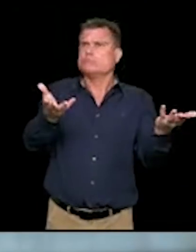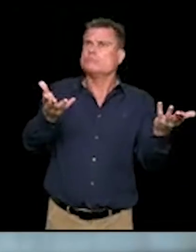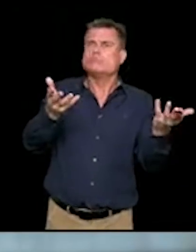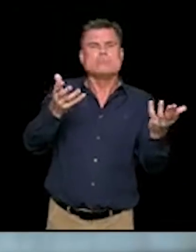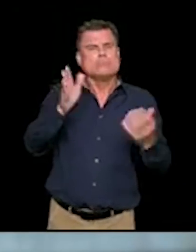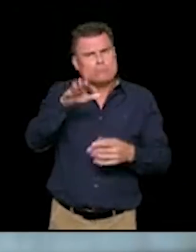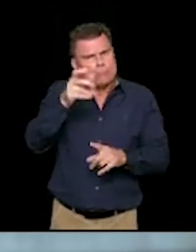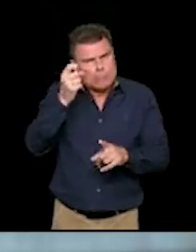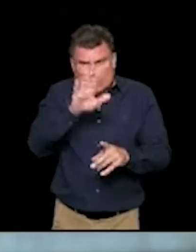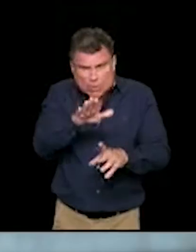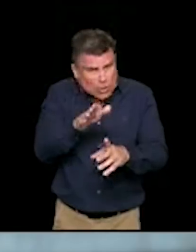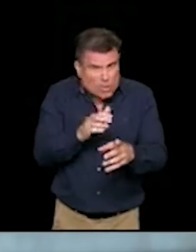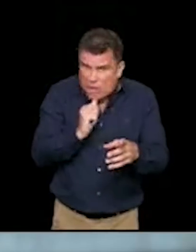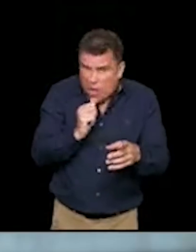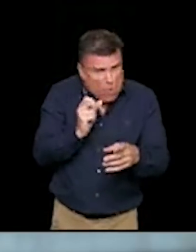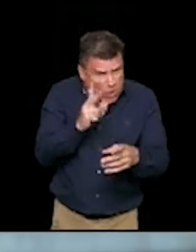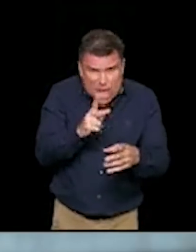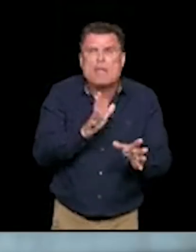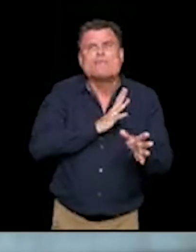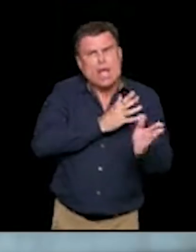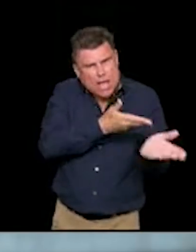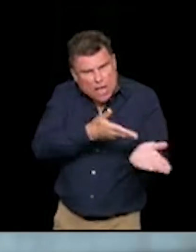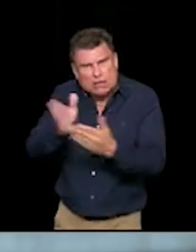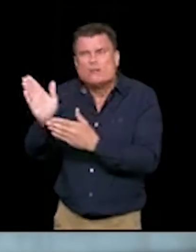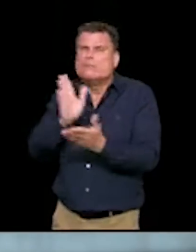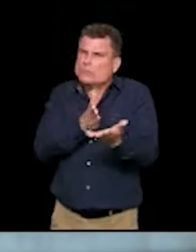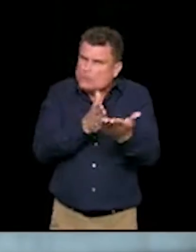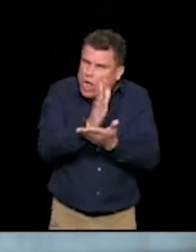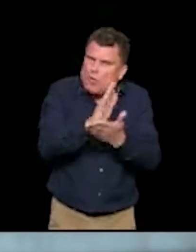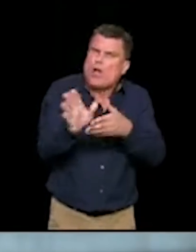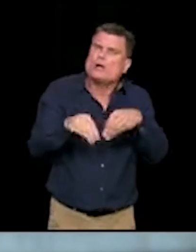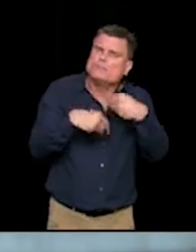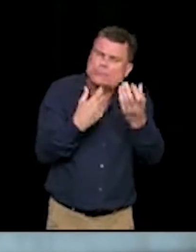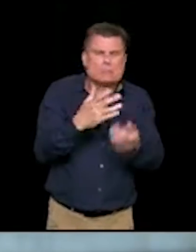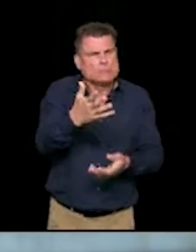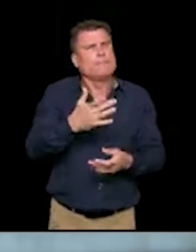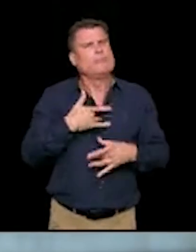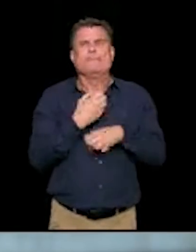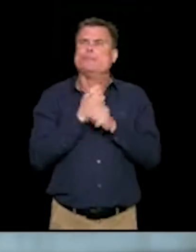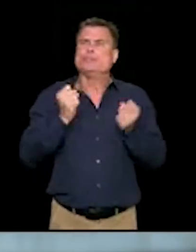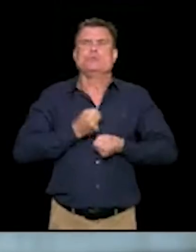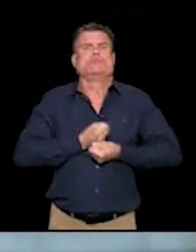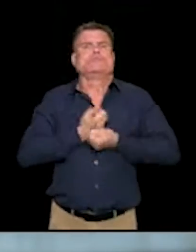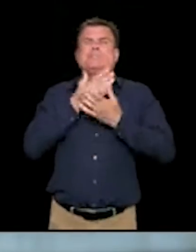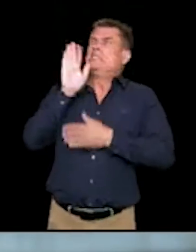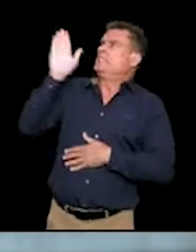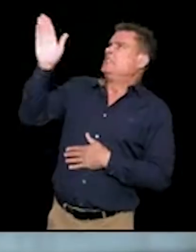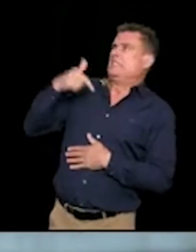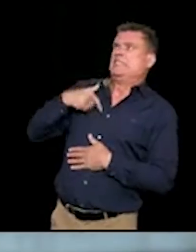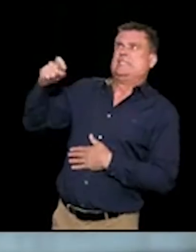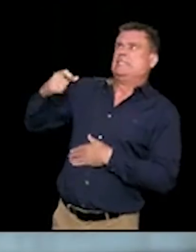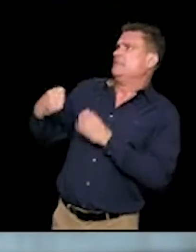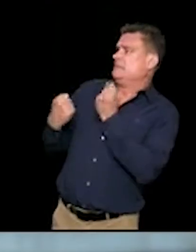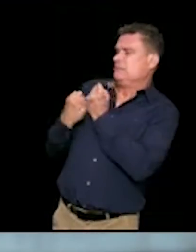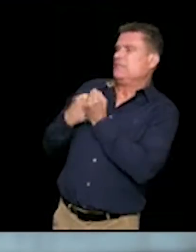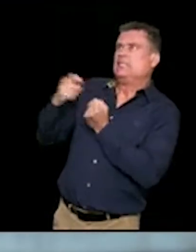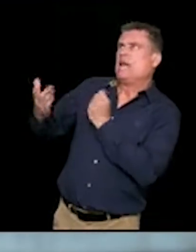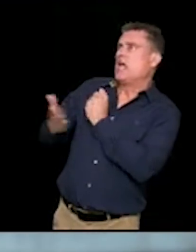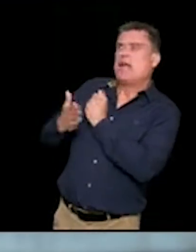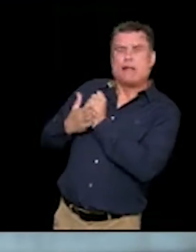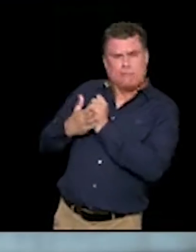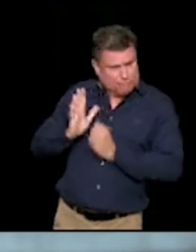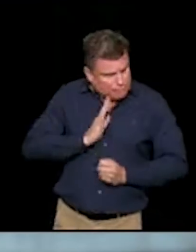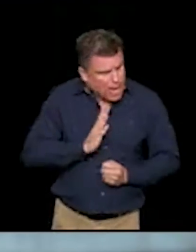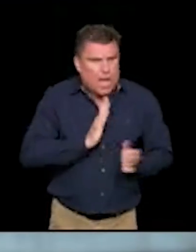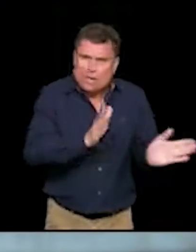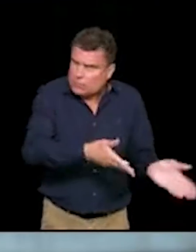to say, I'm not okay. That's why we're also creating robust child and youth mental health teams in school districts,